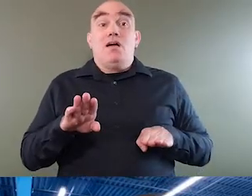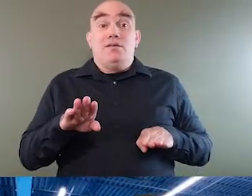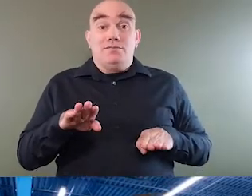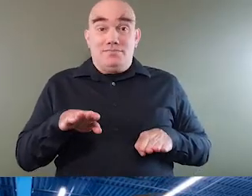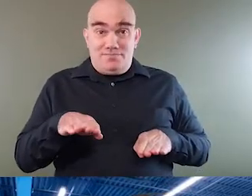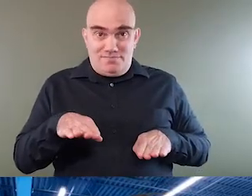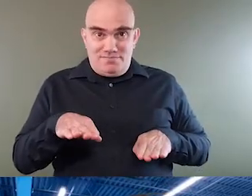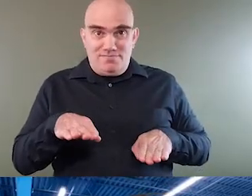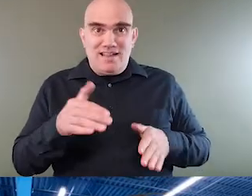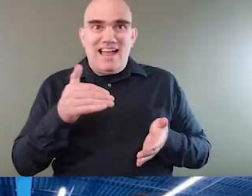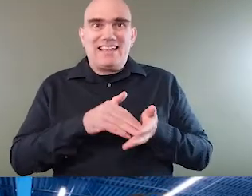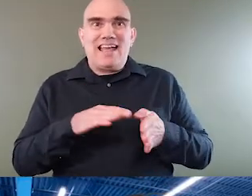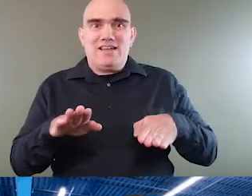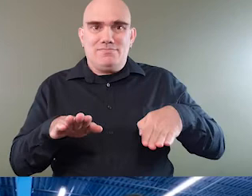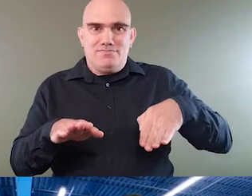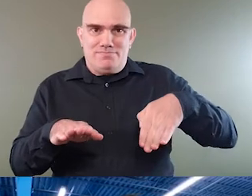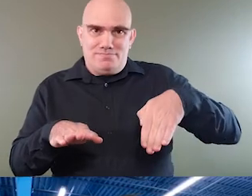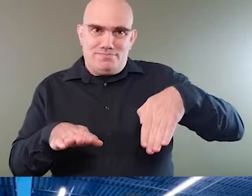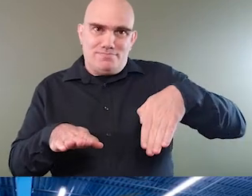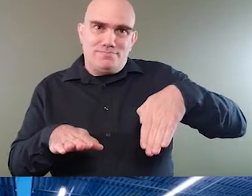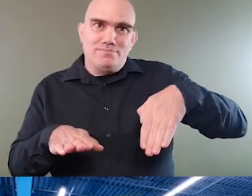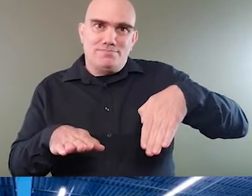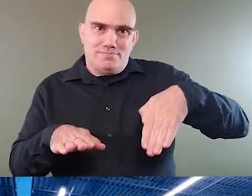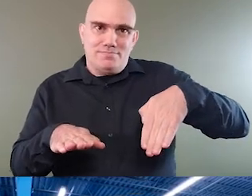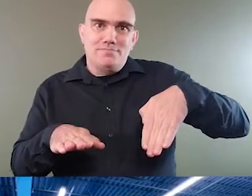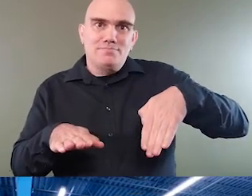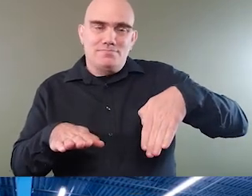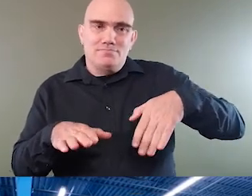and begin to shift forward again.